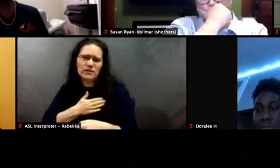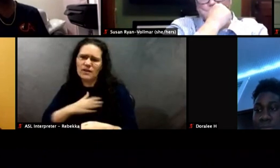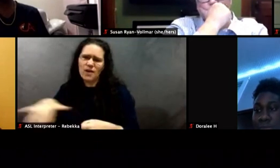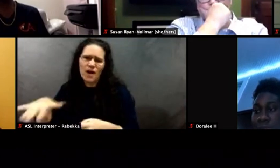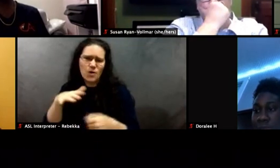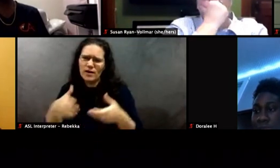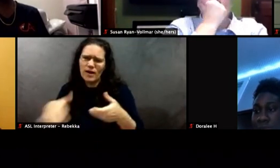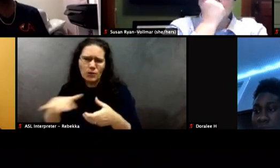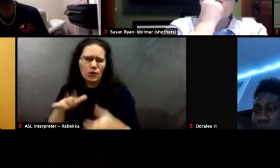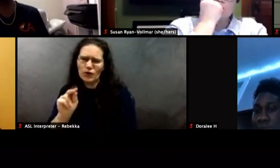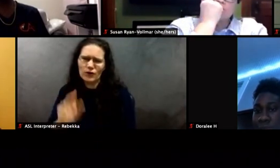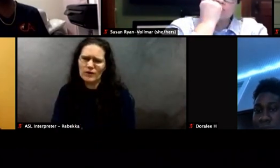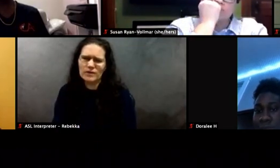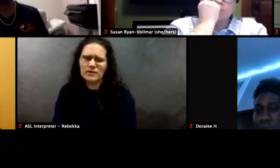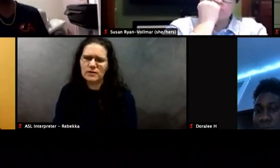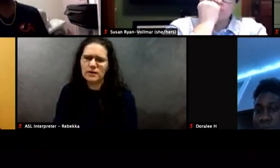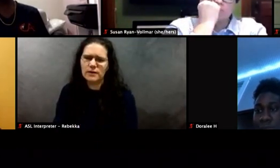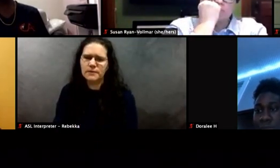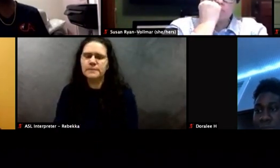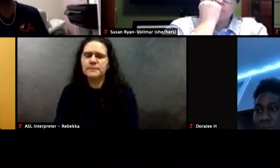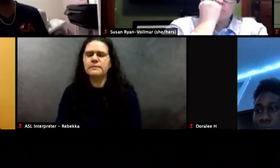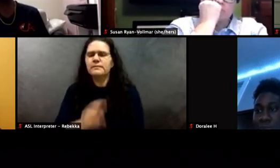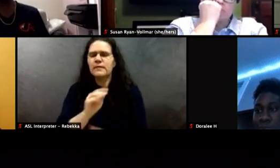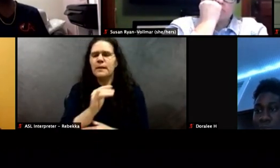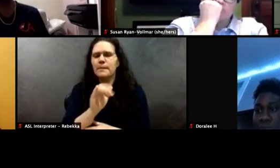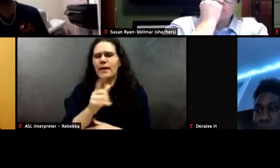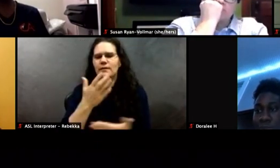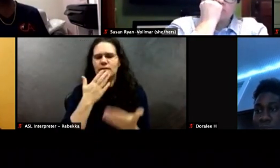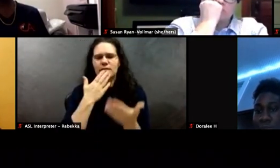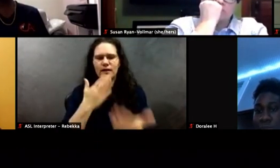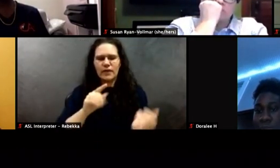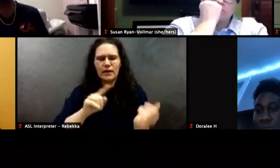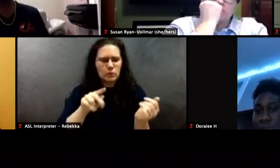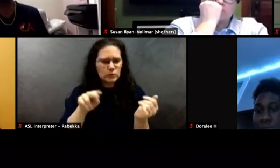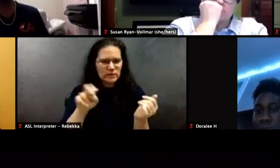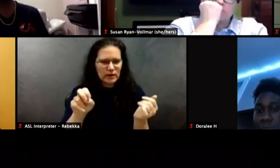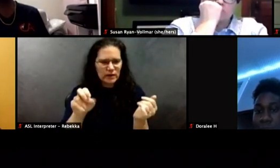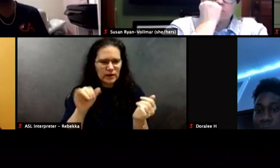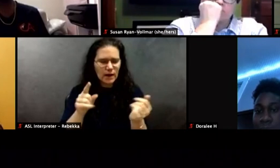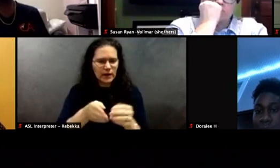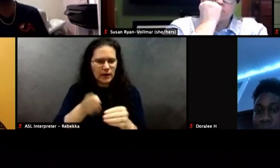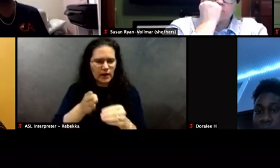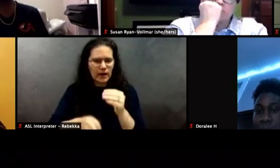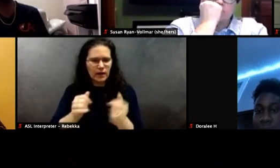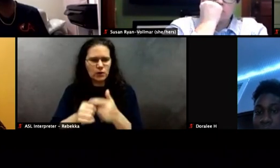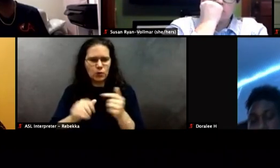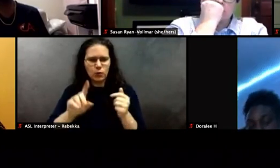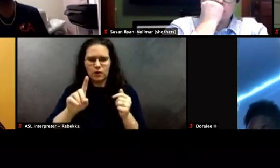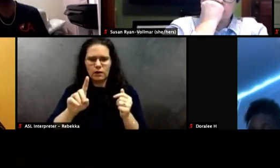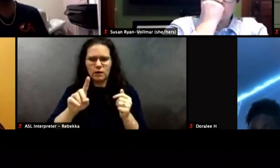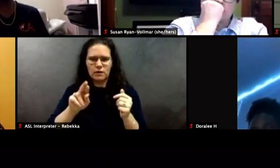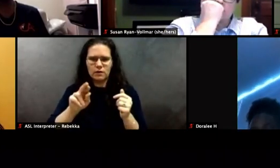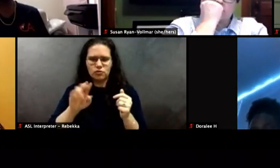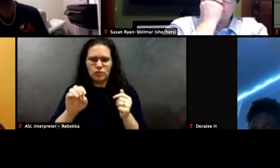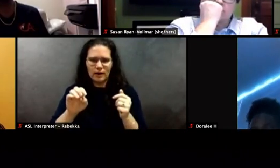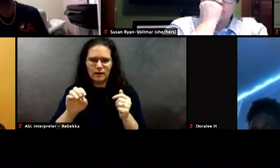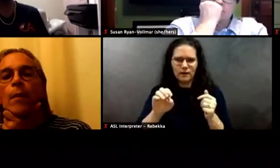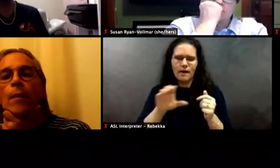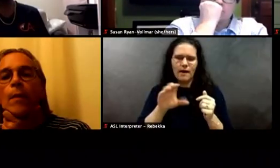Zane. I'm going to end it out on Drake and David, because I know, David, I want to get you back into this conversation. So Drake, you up and then David.